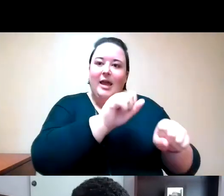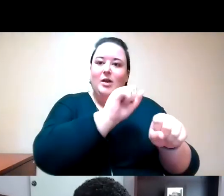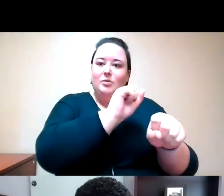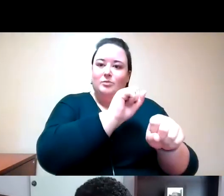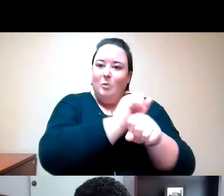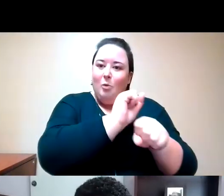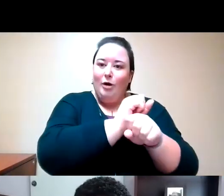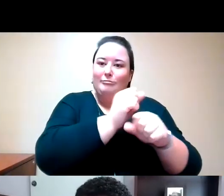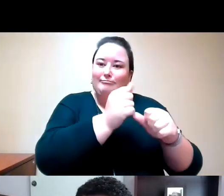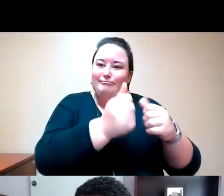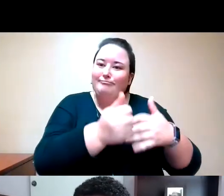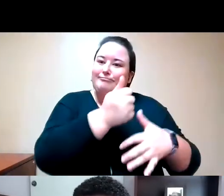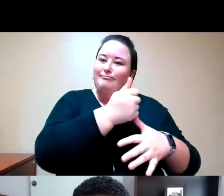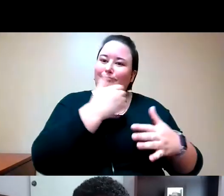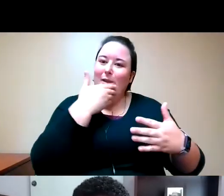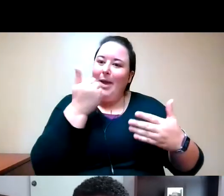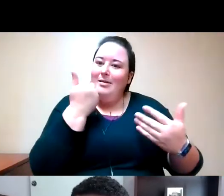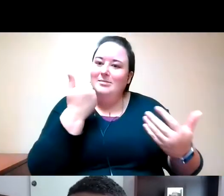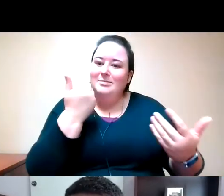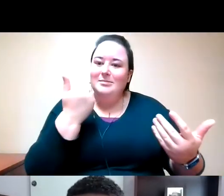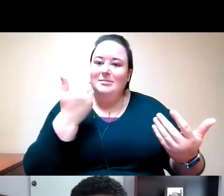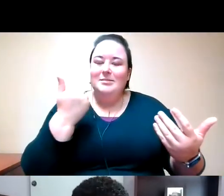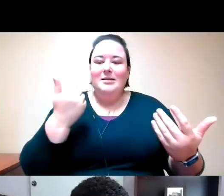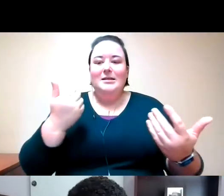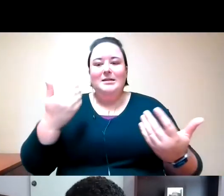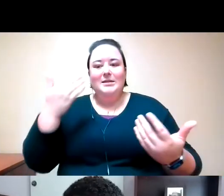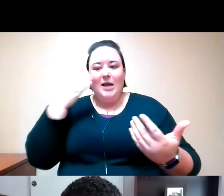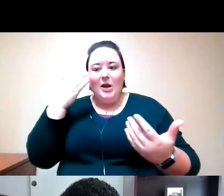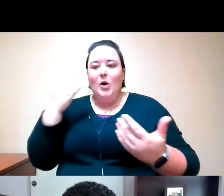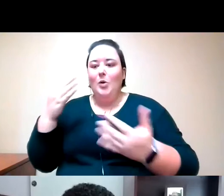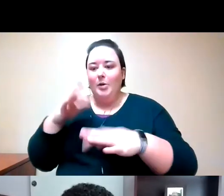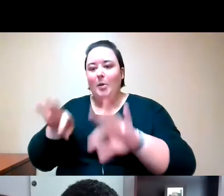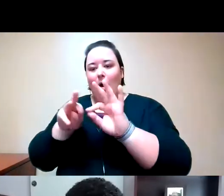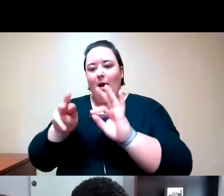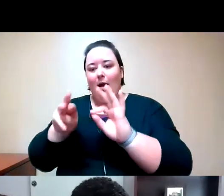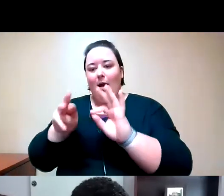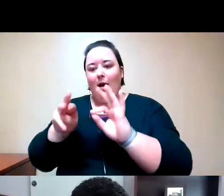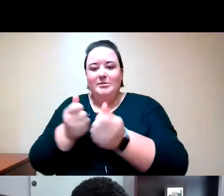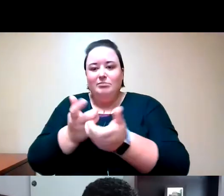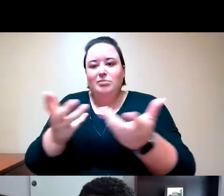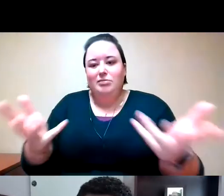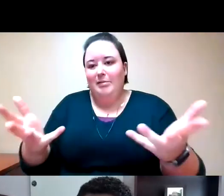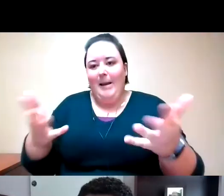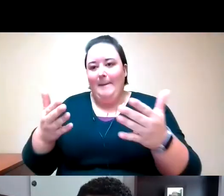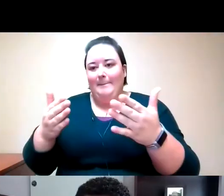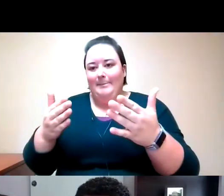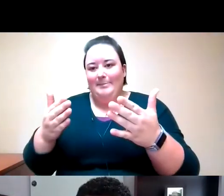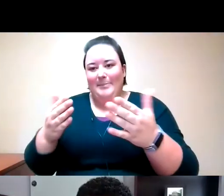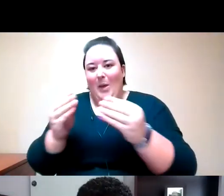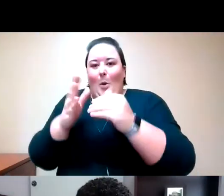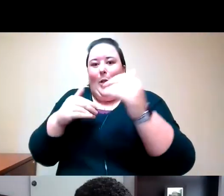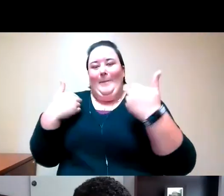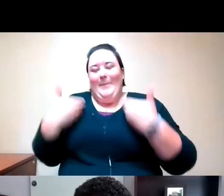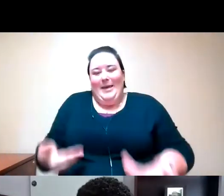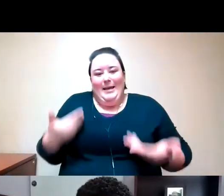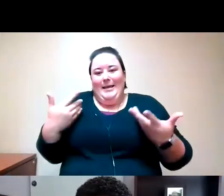know that MRS is very familiar with, and it's important to then disseminate this knowledge far beyond the choir of preaching too. because